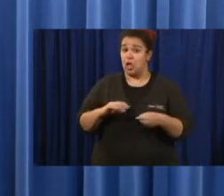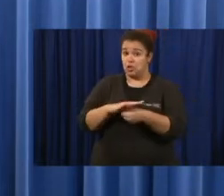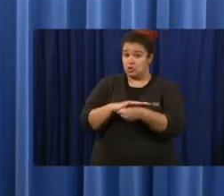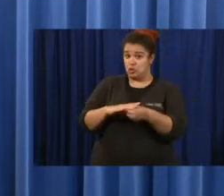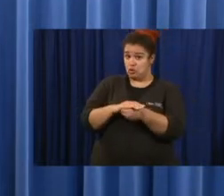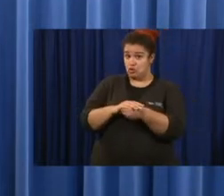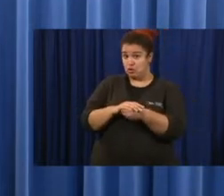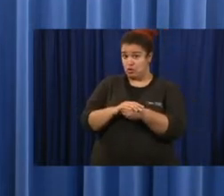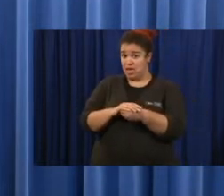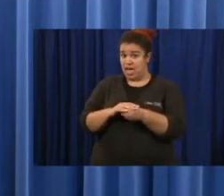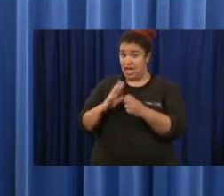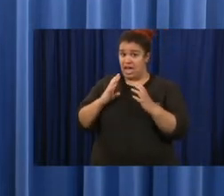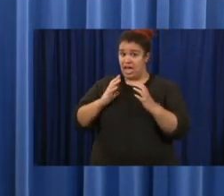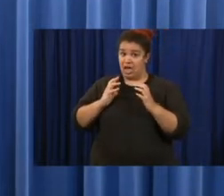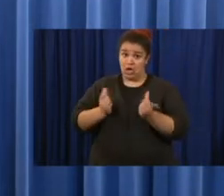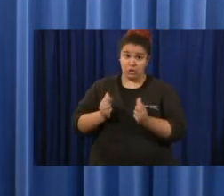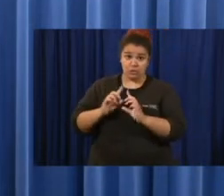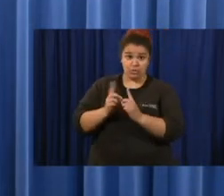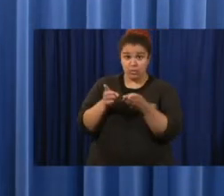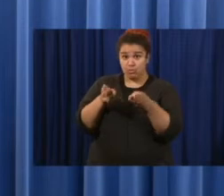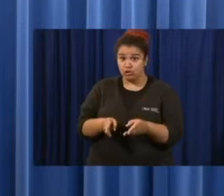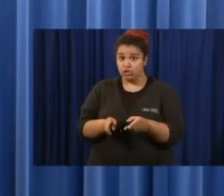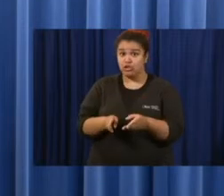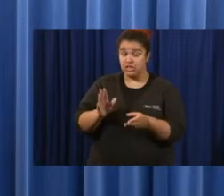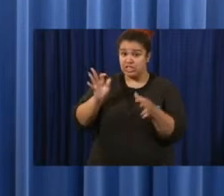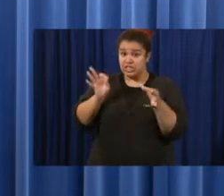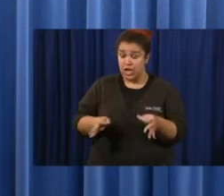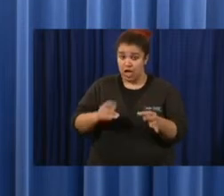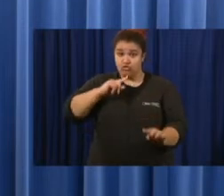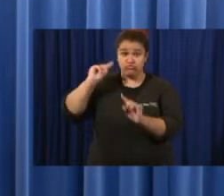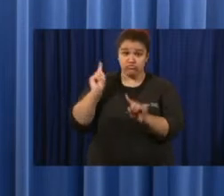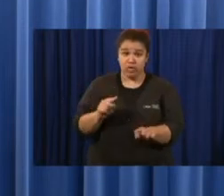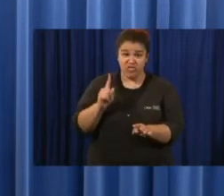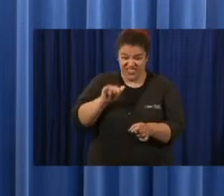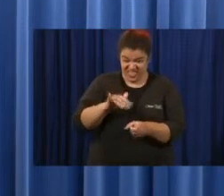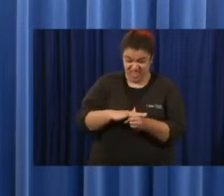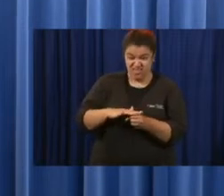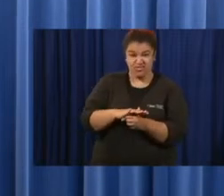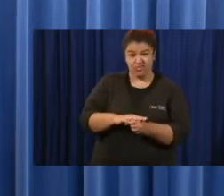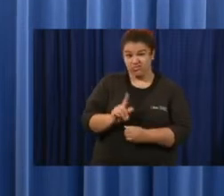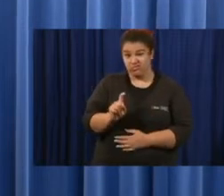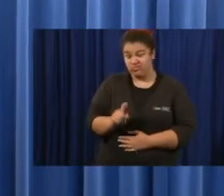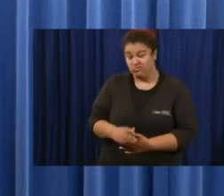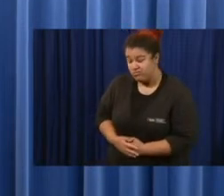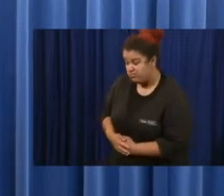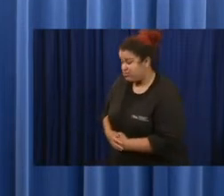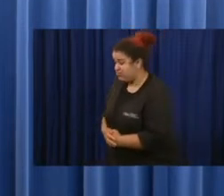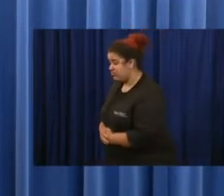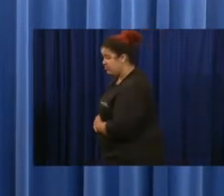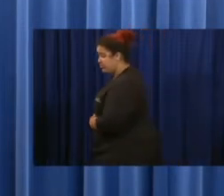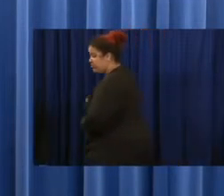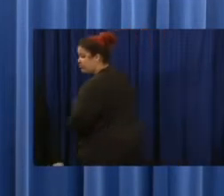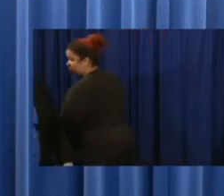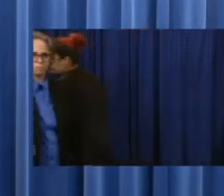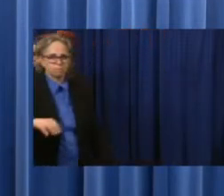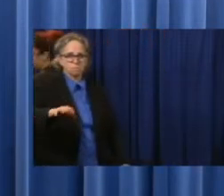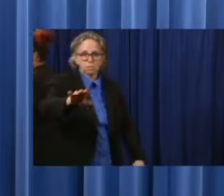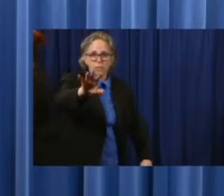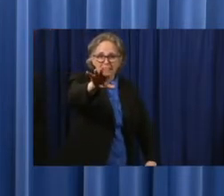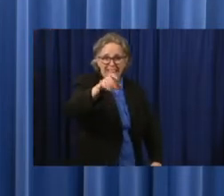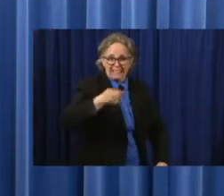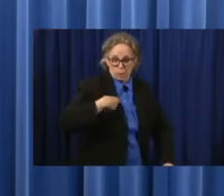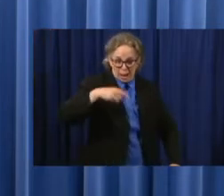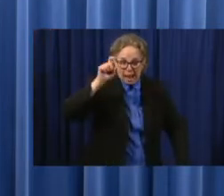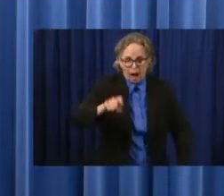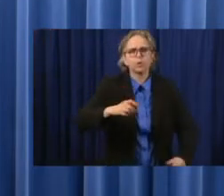We certainly are willing to do it if we have to do it. It's also something locals could do as well. So, any of the orders